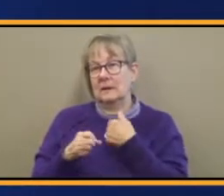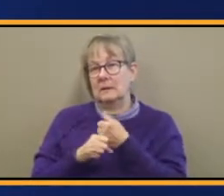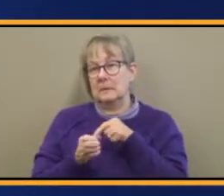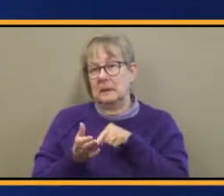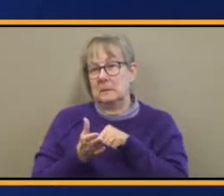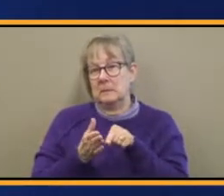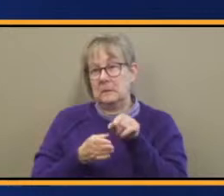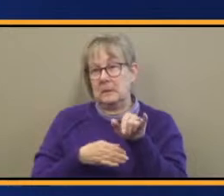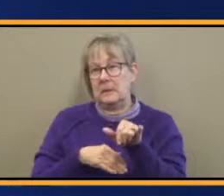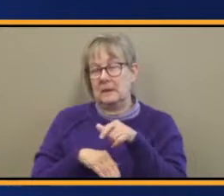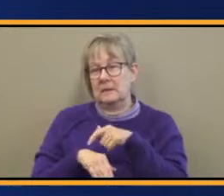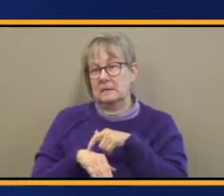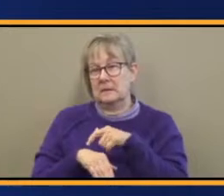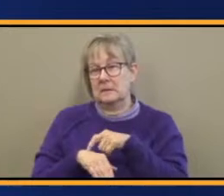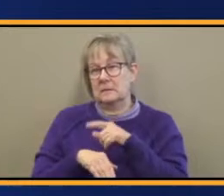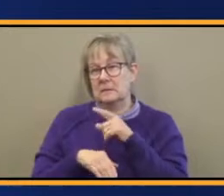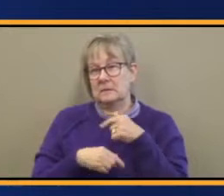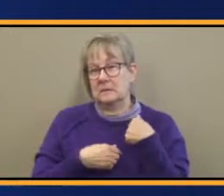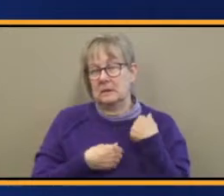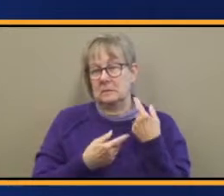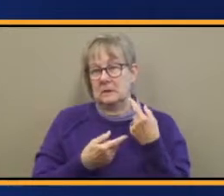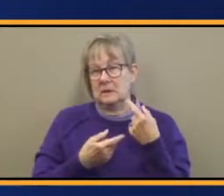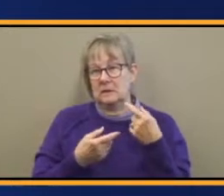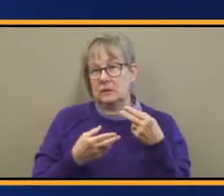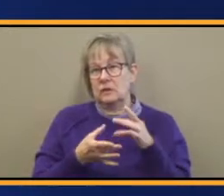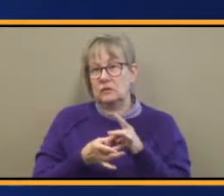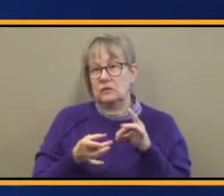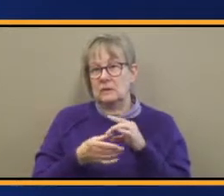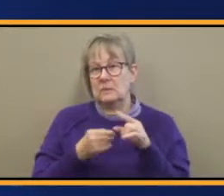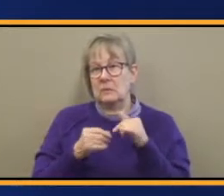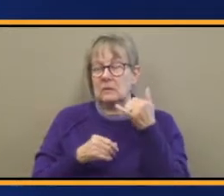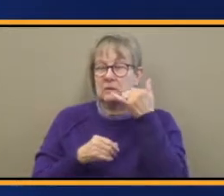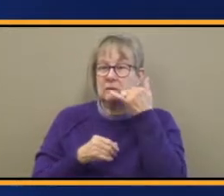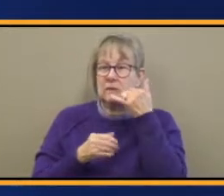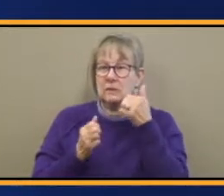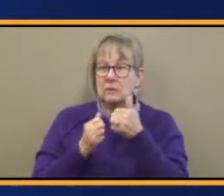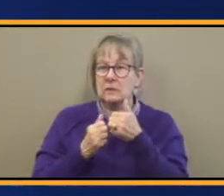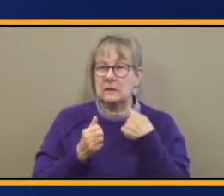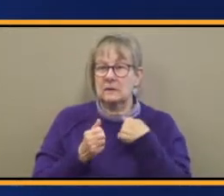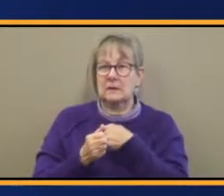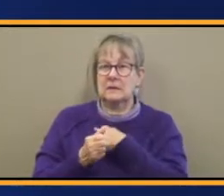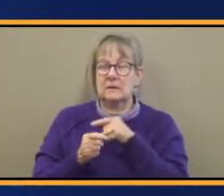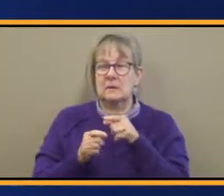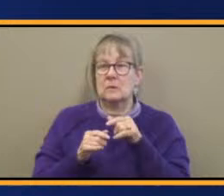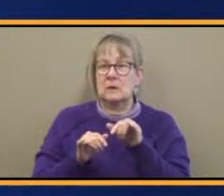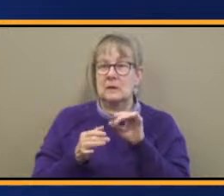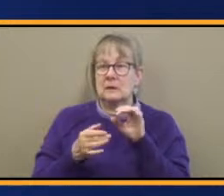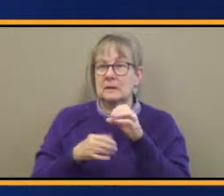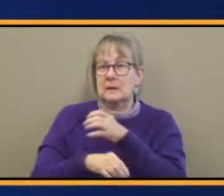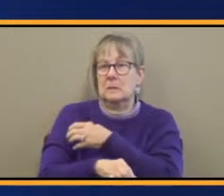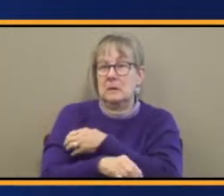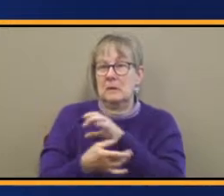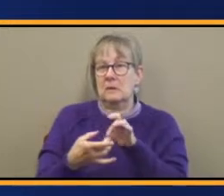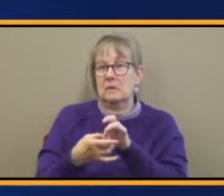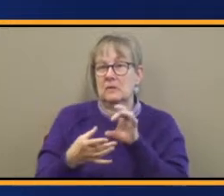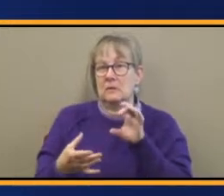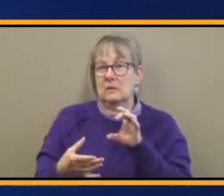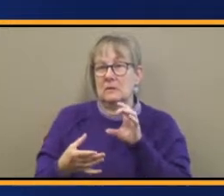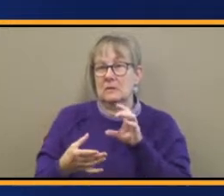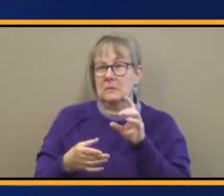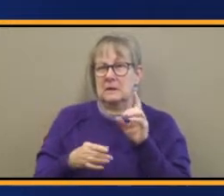time. There's been already stories of people on the phone with us while their power comes on, right? Which was not the case back in the day, right? Because we had to